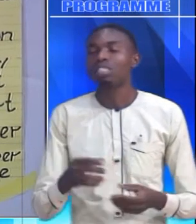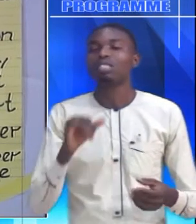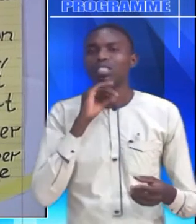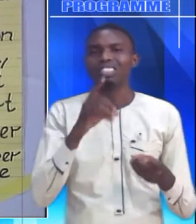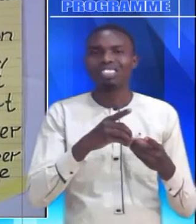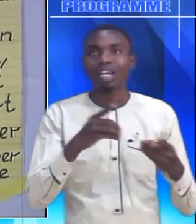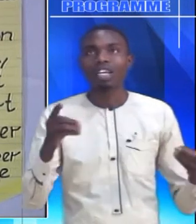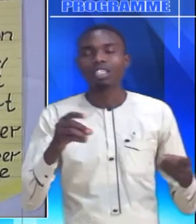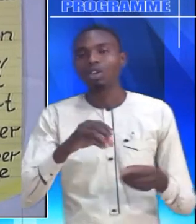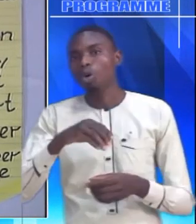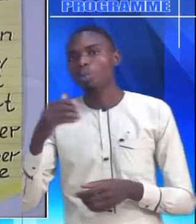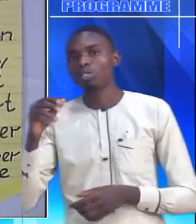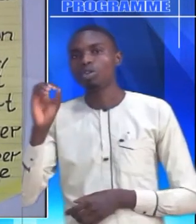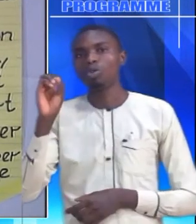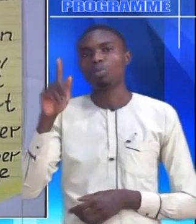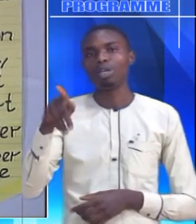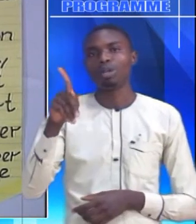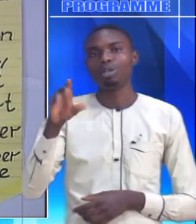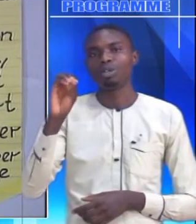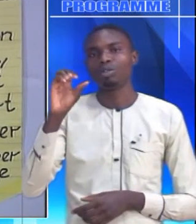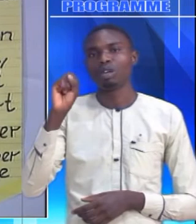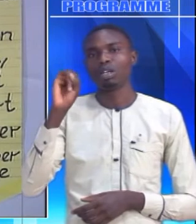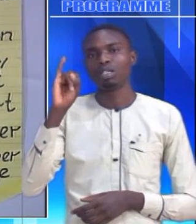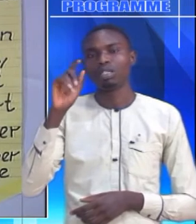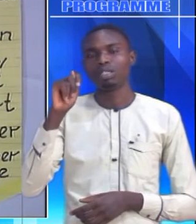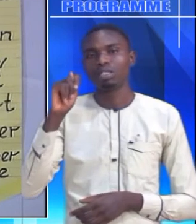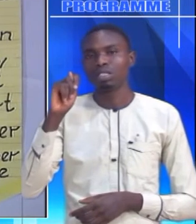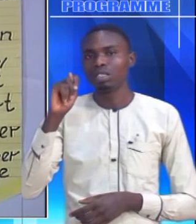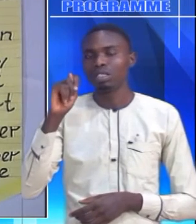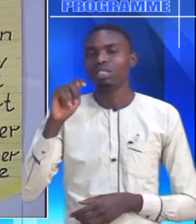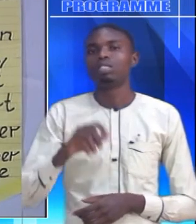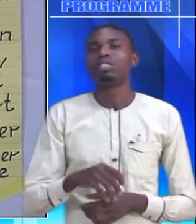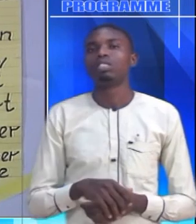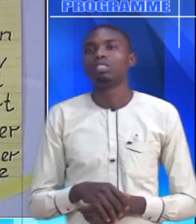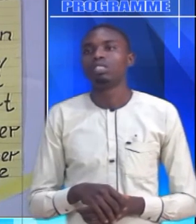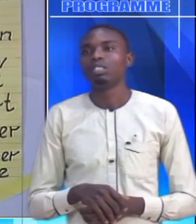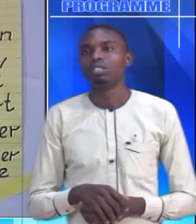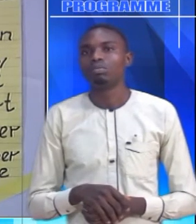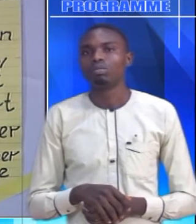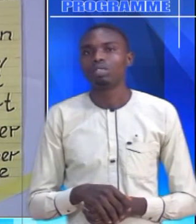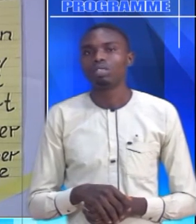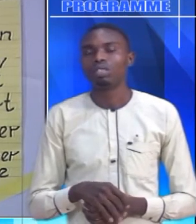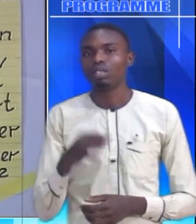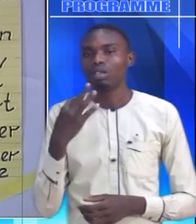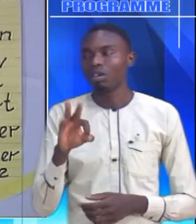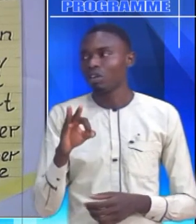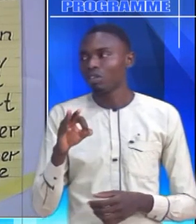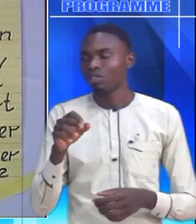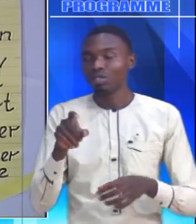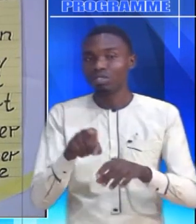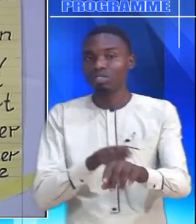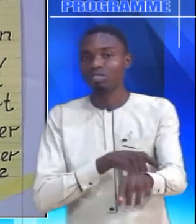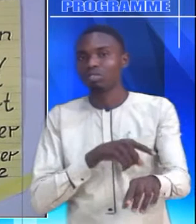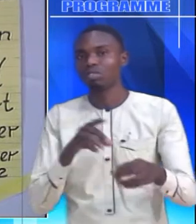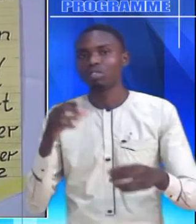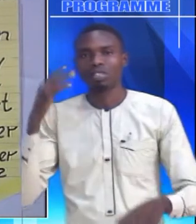no dot in the front. See the word babe. You children at home, you have your little one when they want to eat.